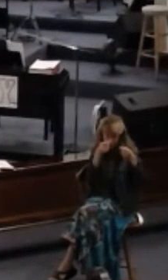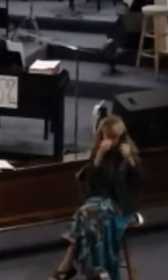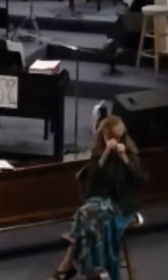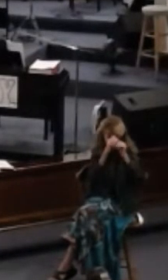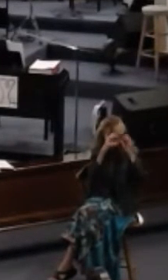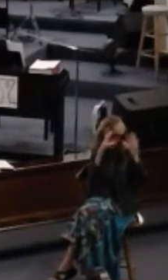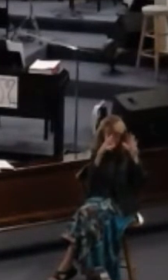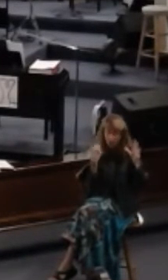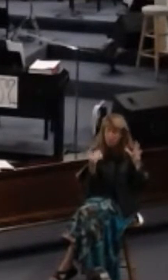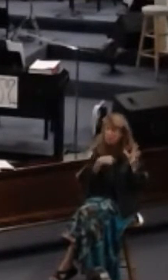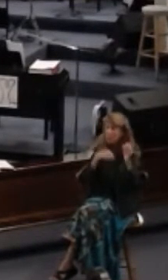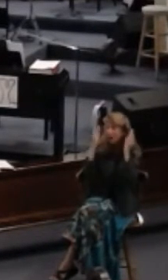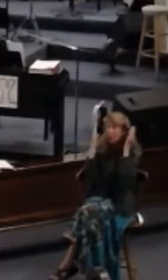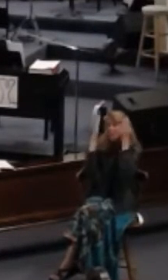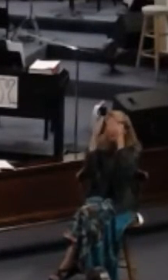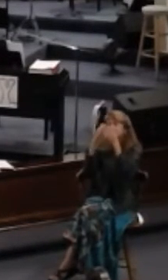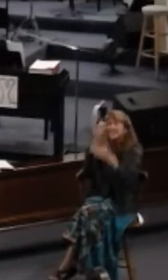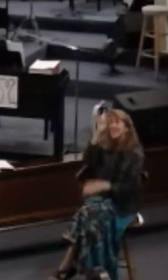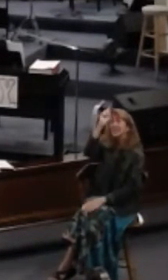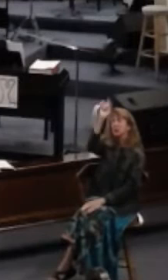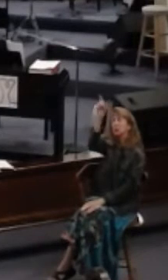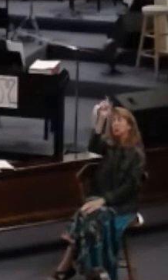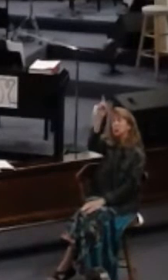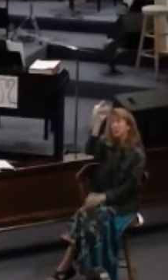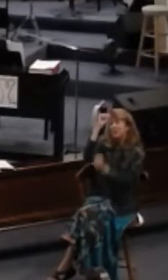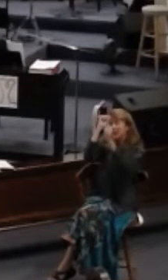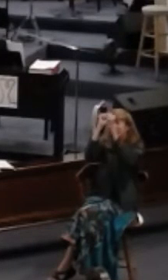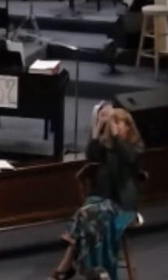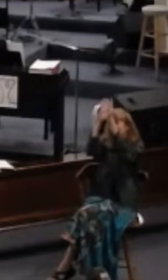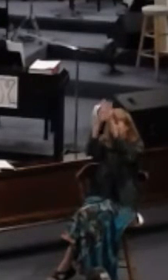We're to follow your word, Father.